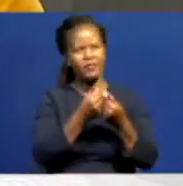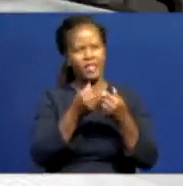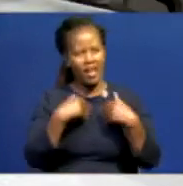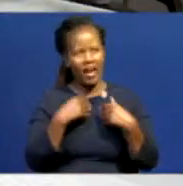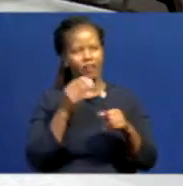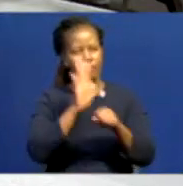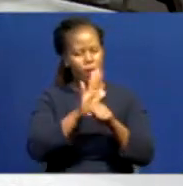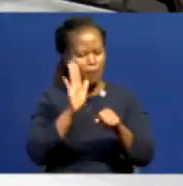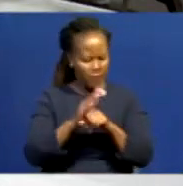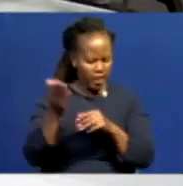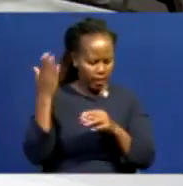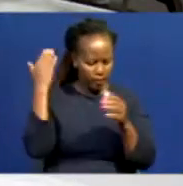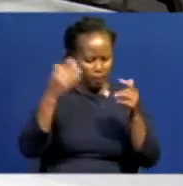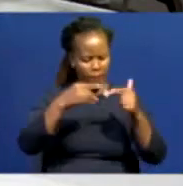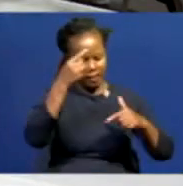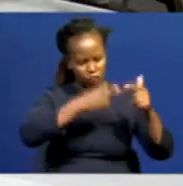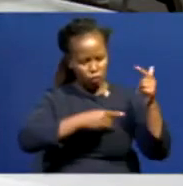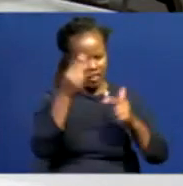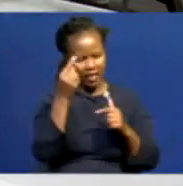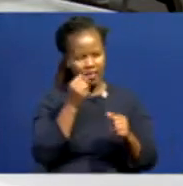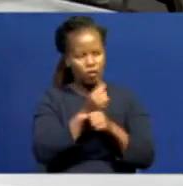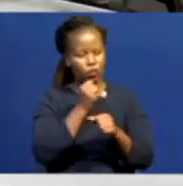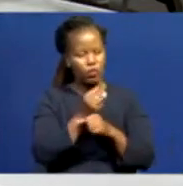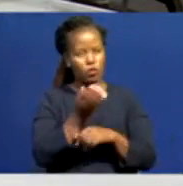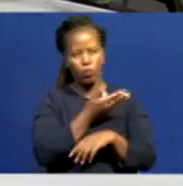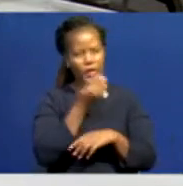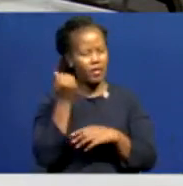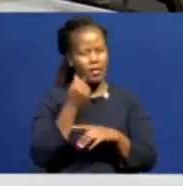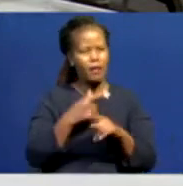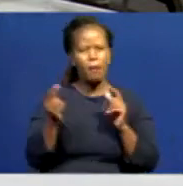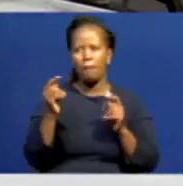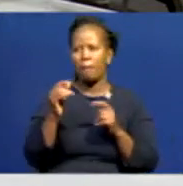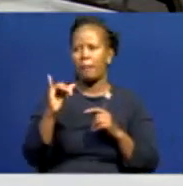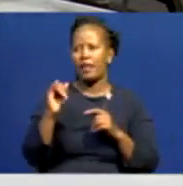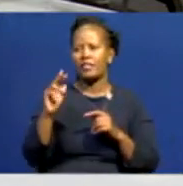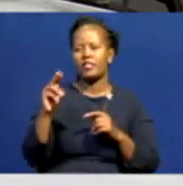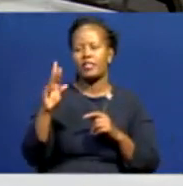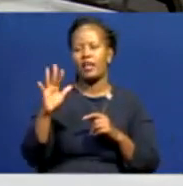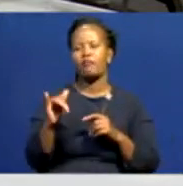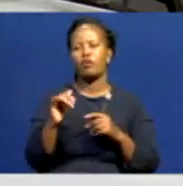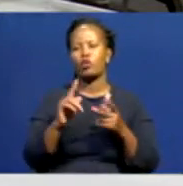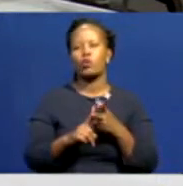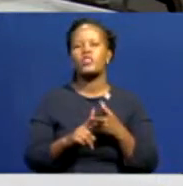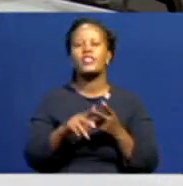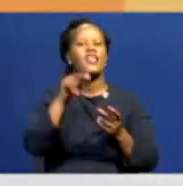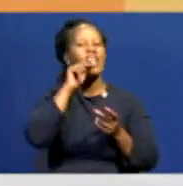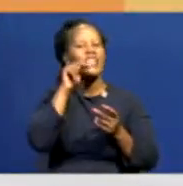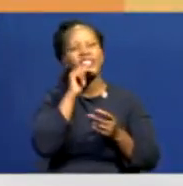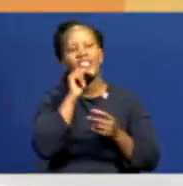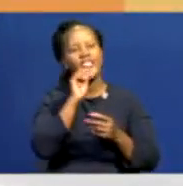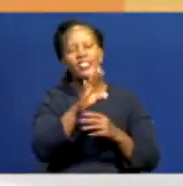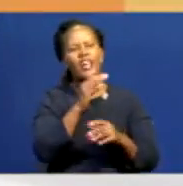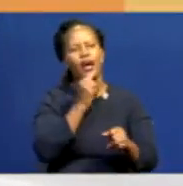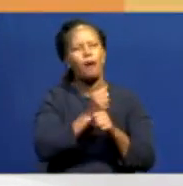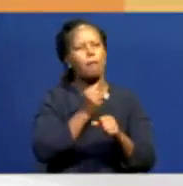past winners also doing so well. But you can talk about Ivory Coast and Nigeria and their performances. How, what kind